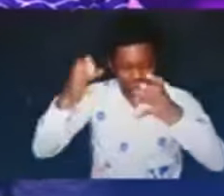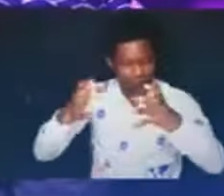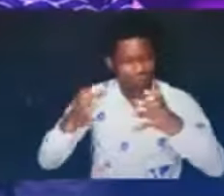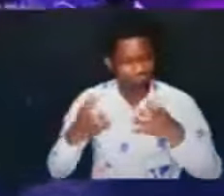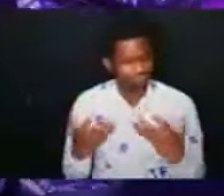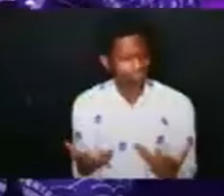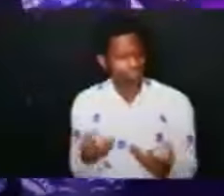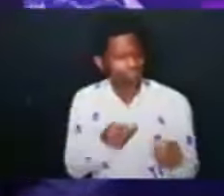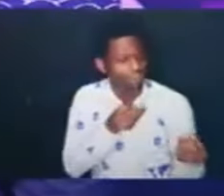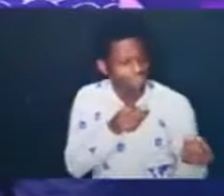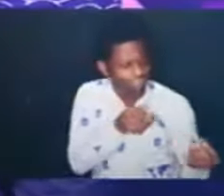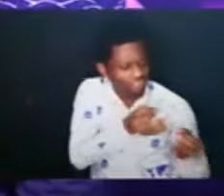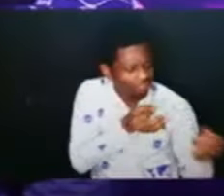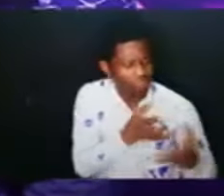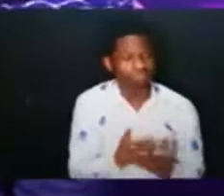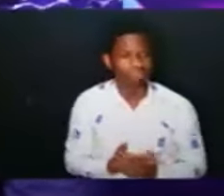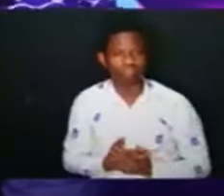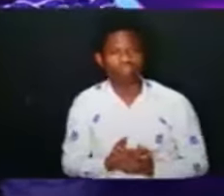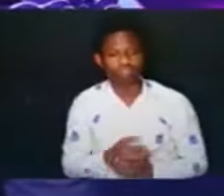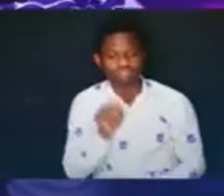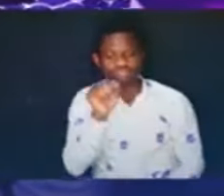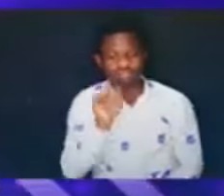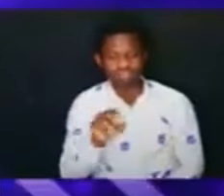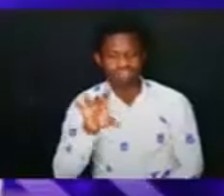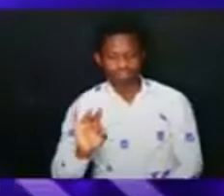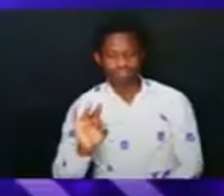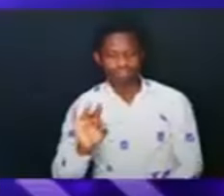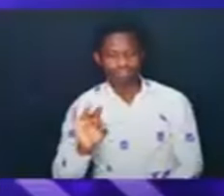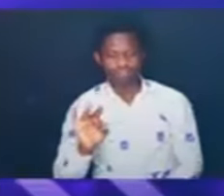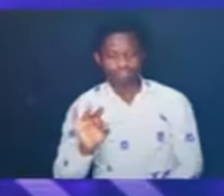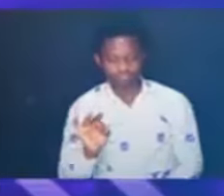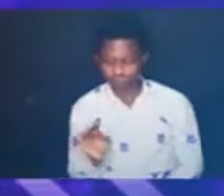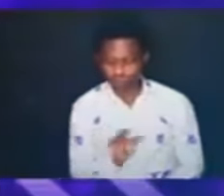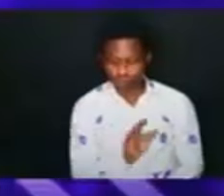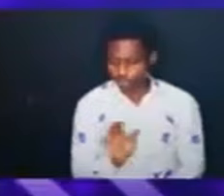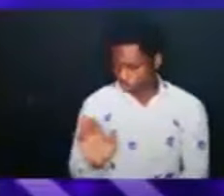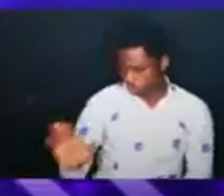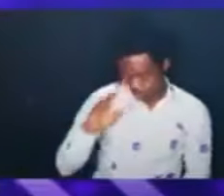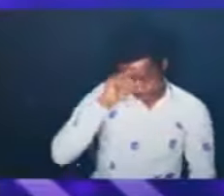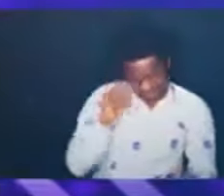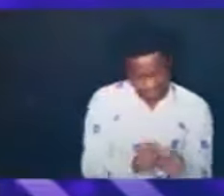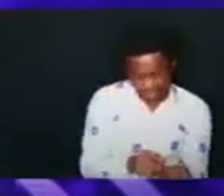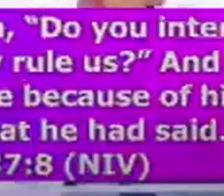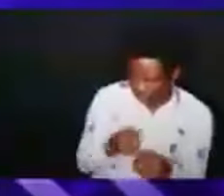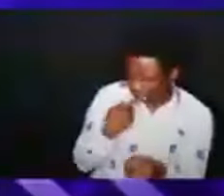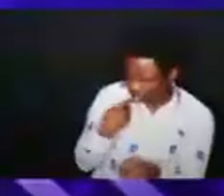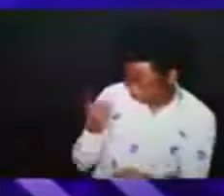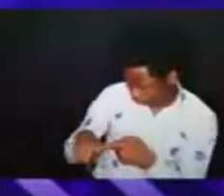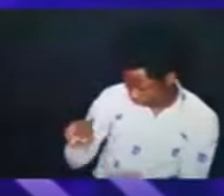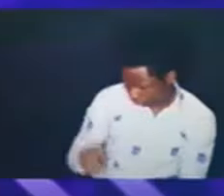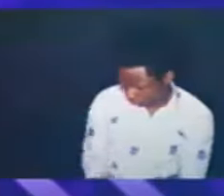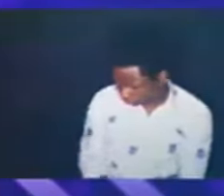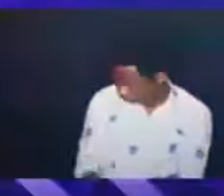husiai na ekoto mafi no. Na verse 8. And yumu enwotwe no. His brother said to him, do